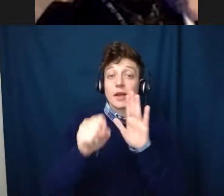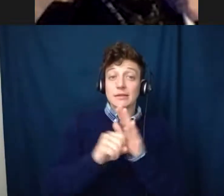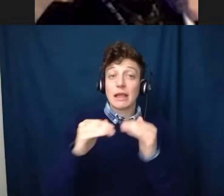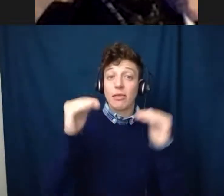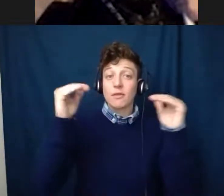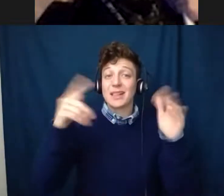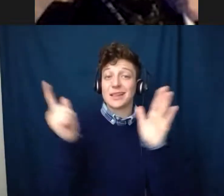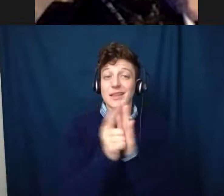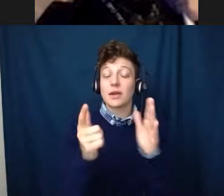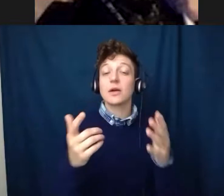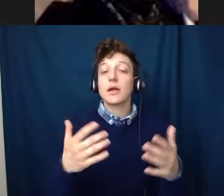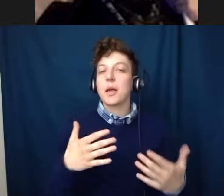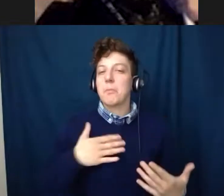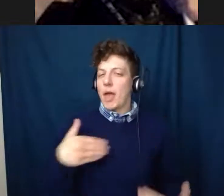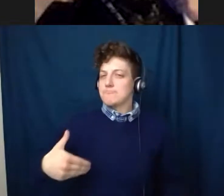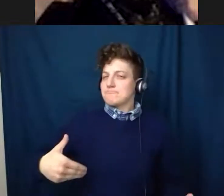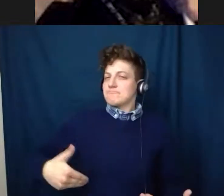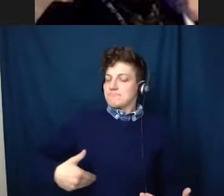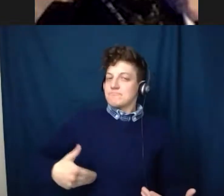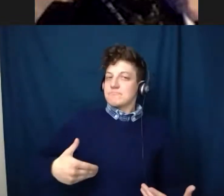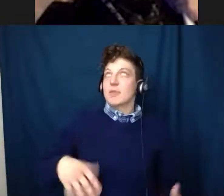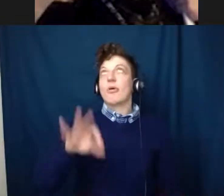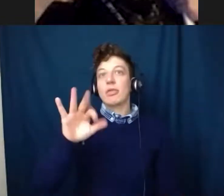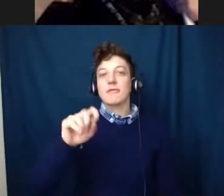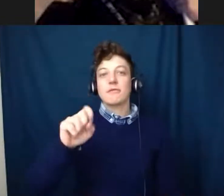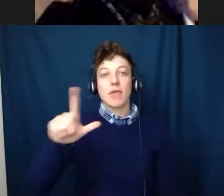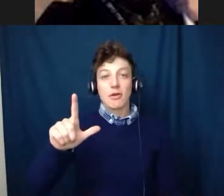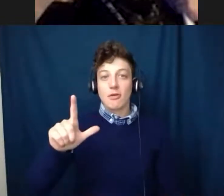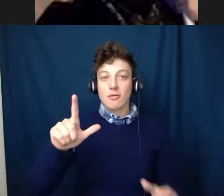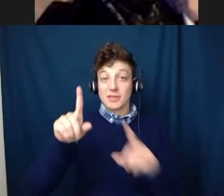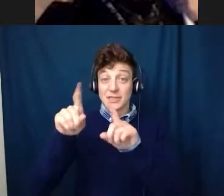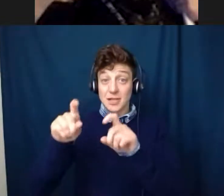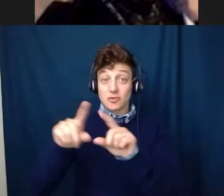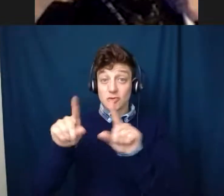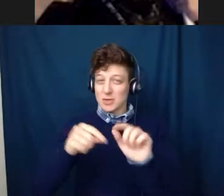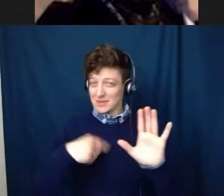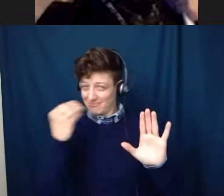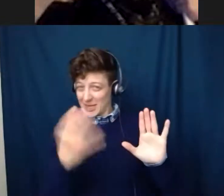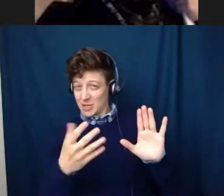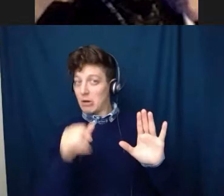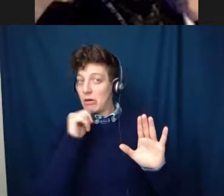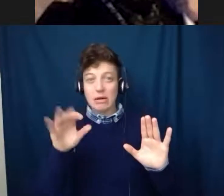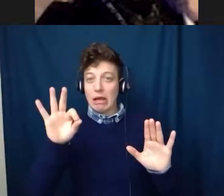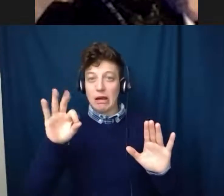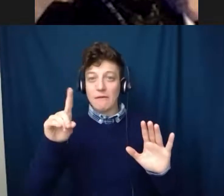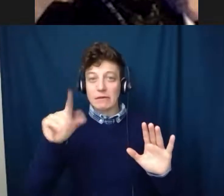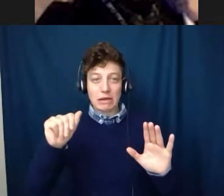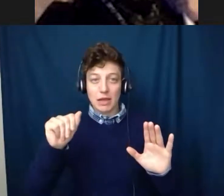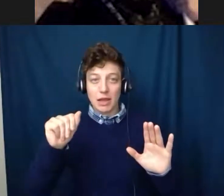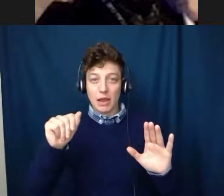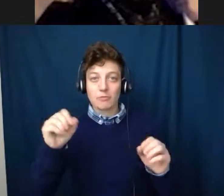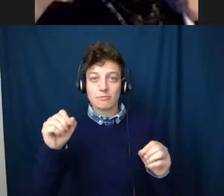would be so fentanyl test strips, I should start by saying, are not FDA approved to be used to test